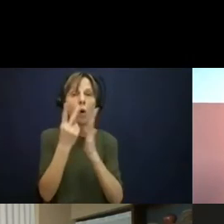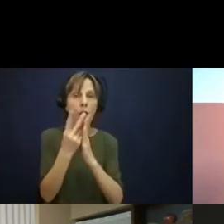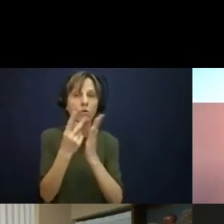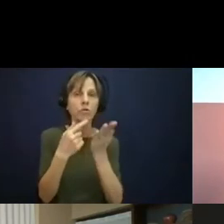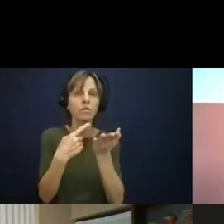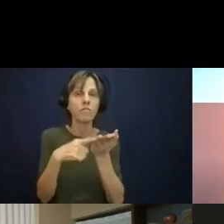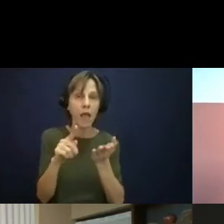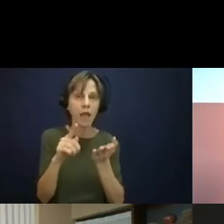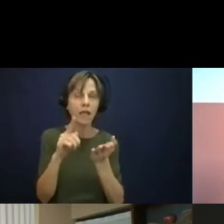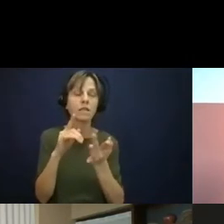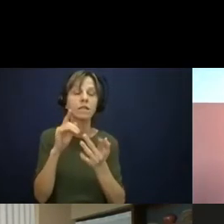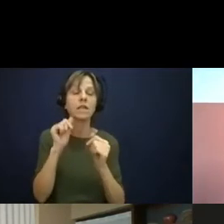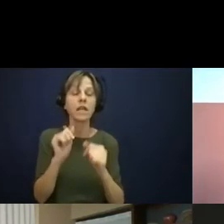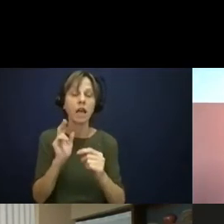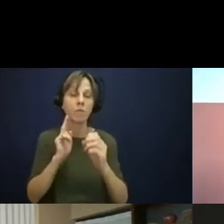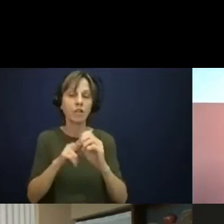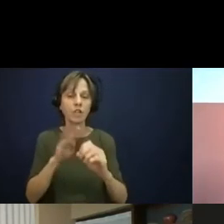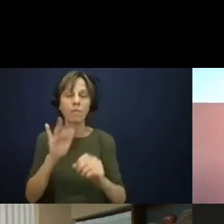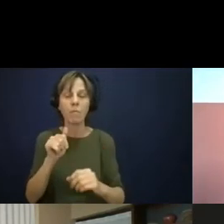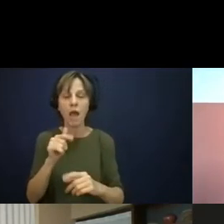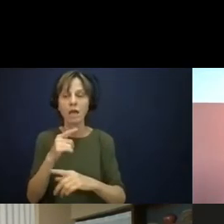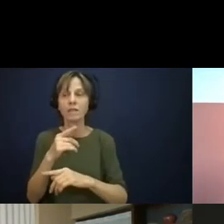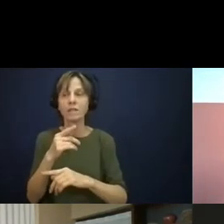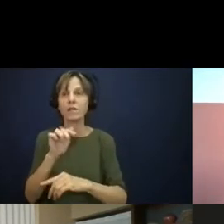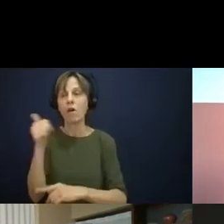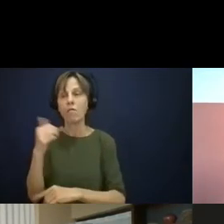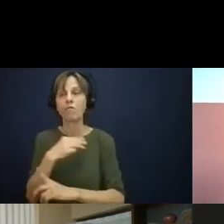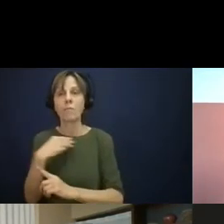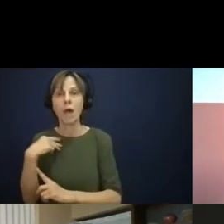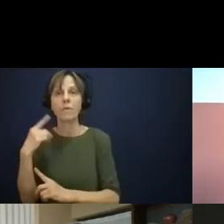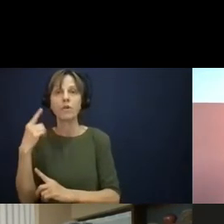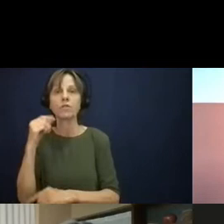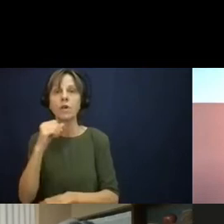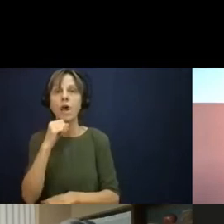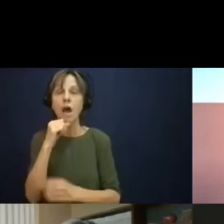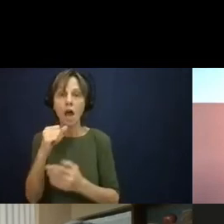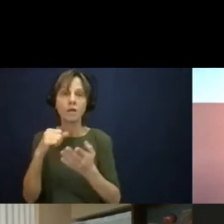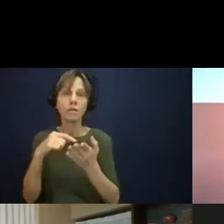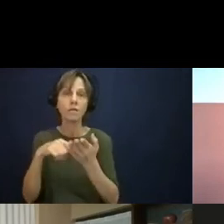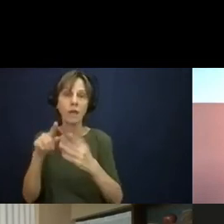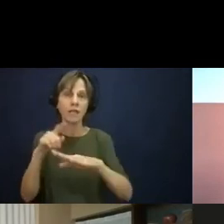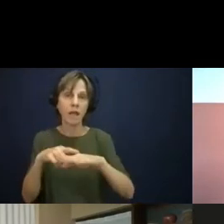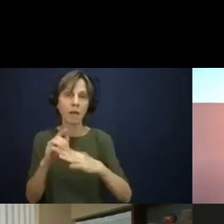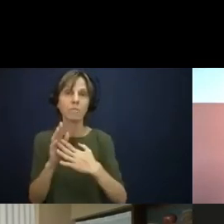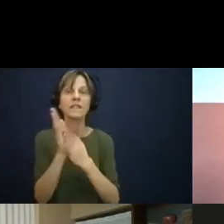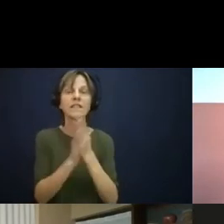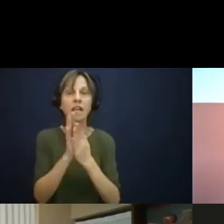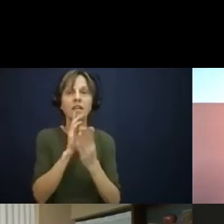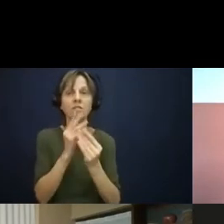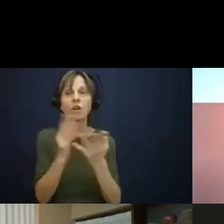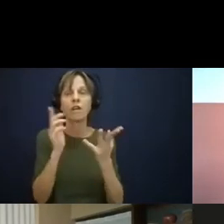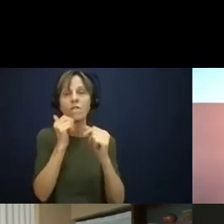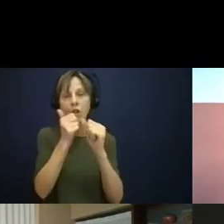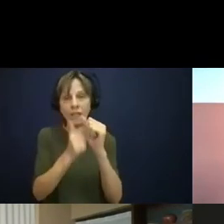time. Those incentives are given out for each meeting that's attended. And I